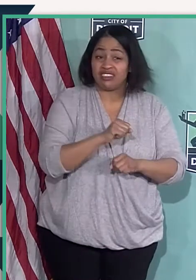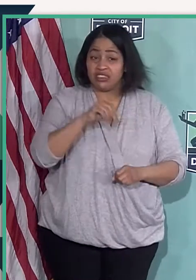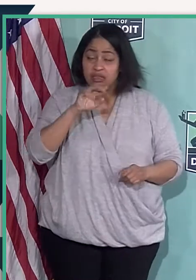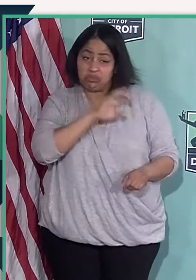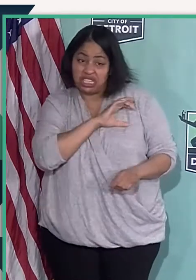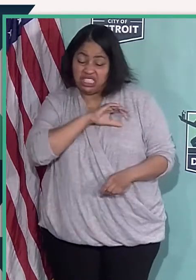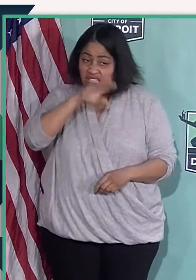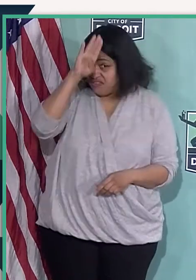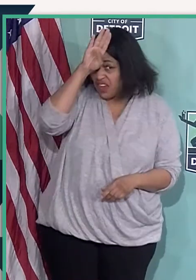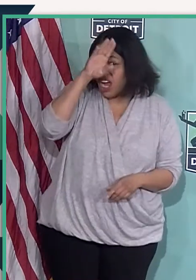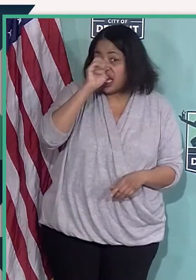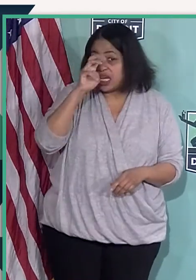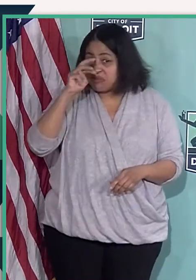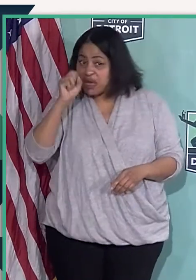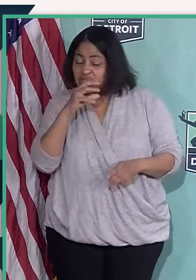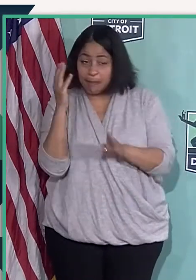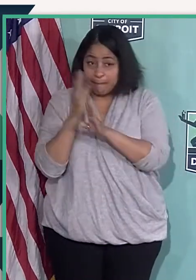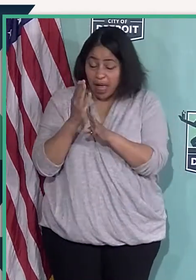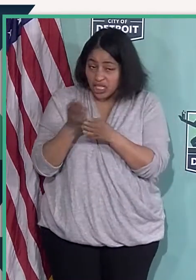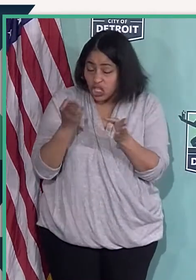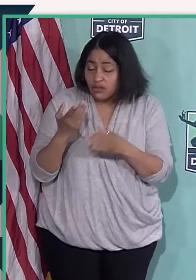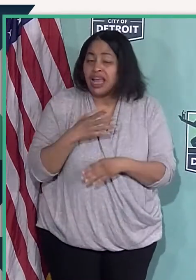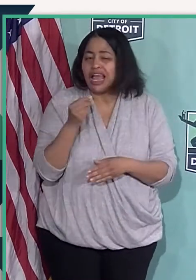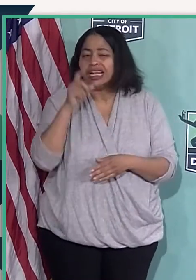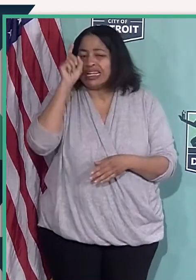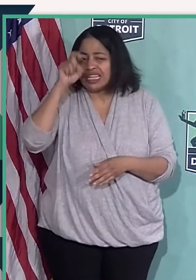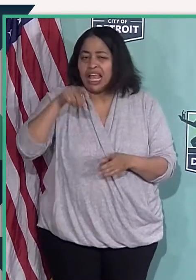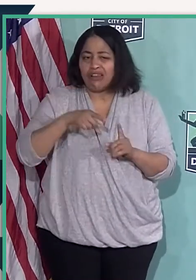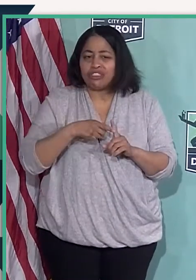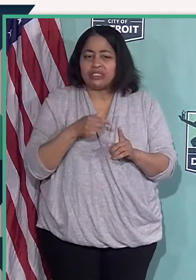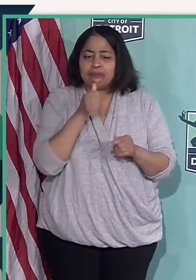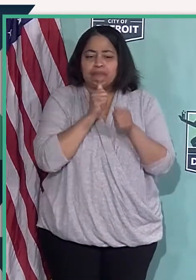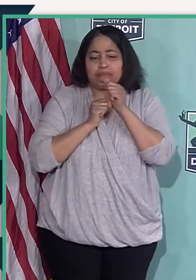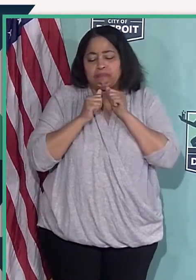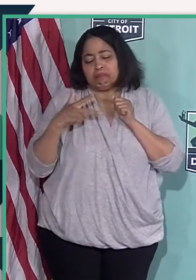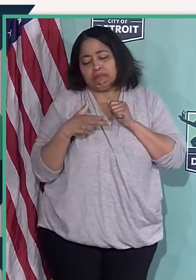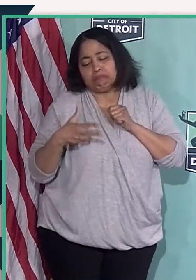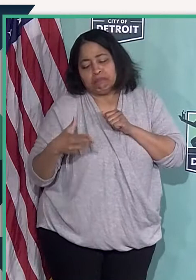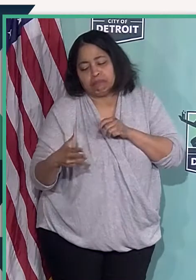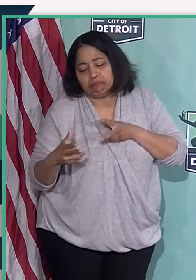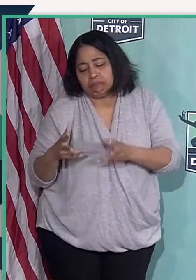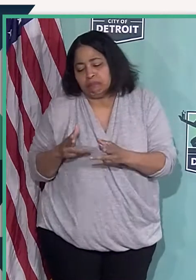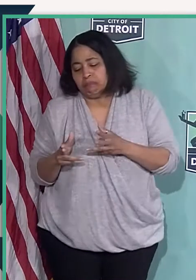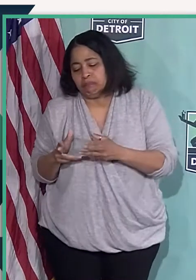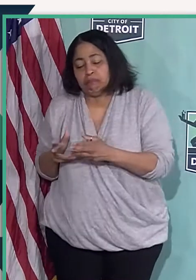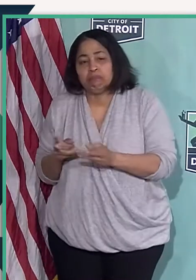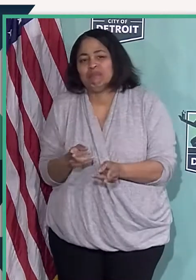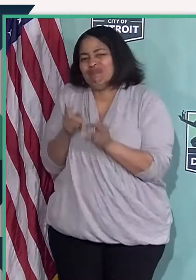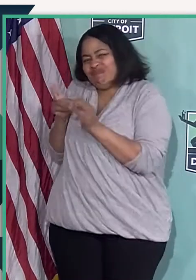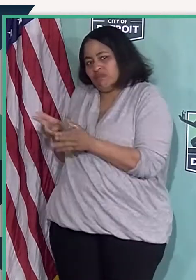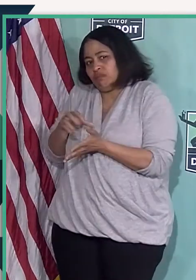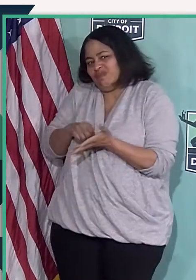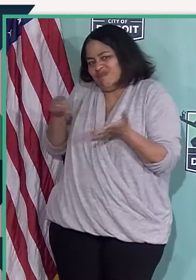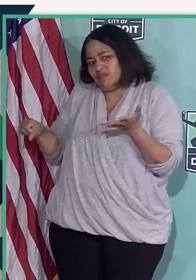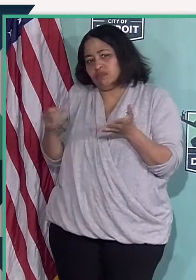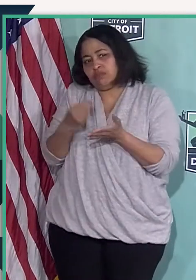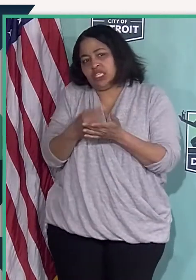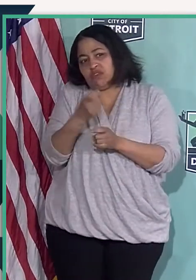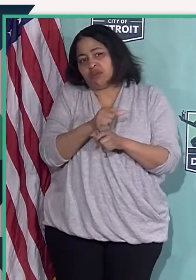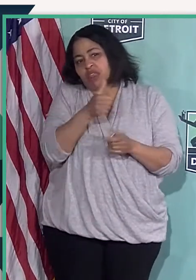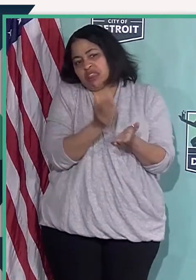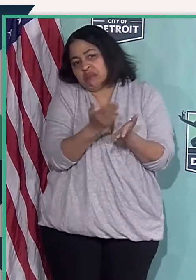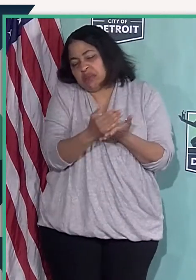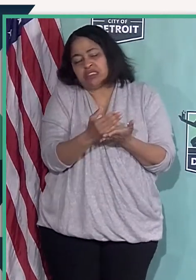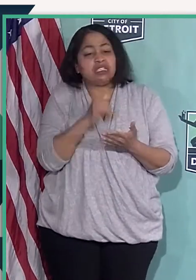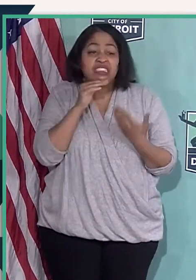EMS services, and bus services. And we're going to have to take the cuts from the rest of the budget. It won't be easy. There are